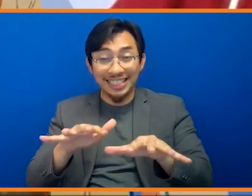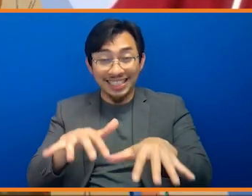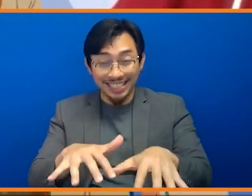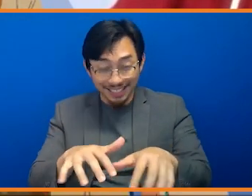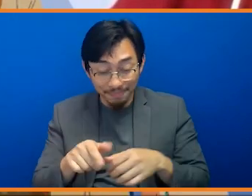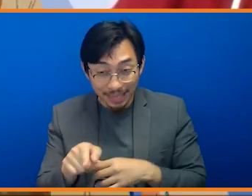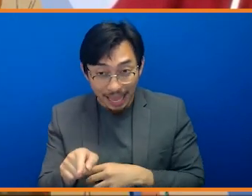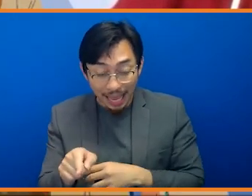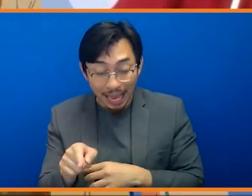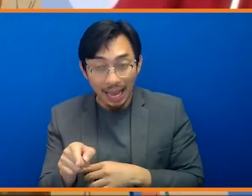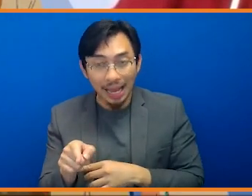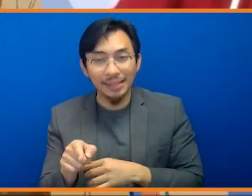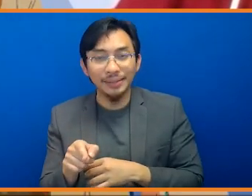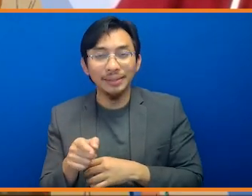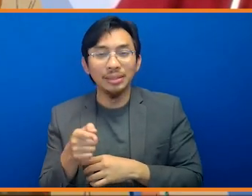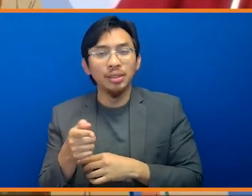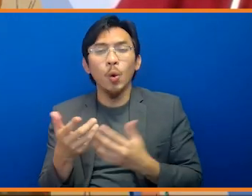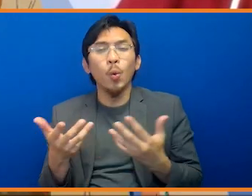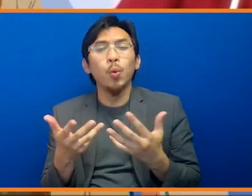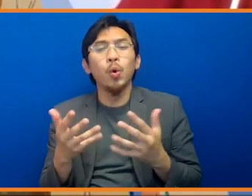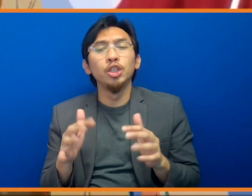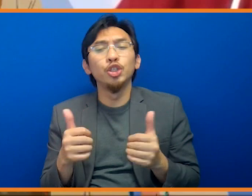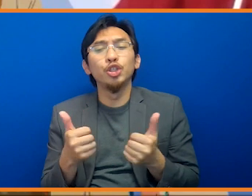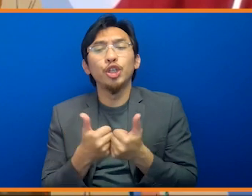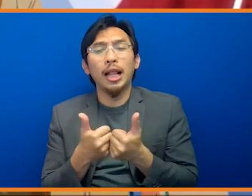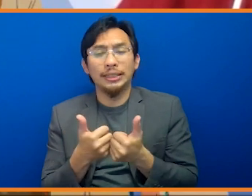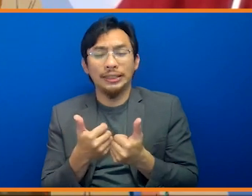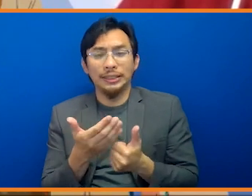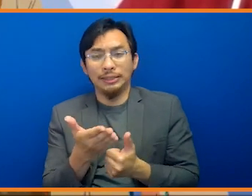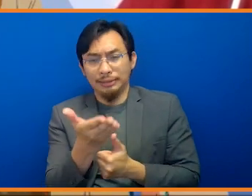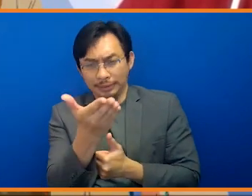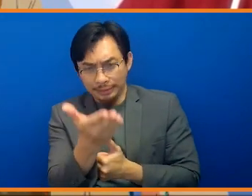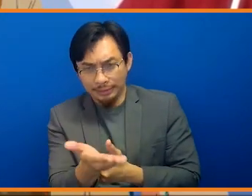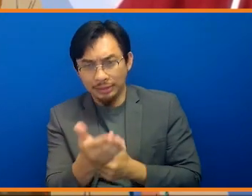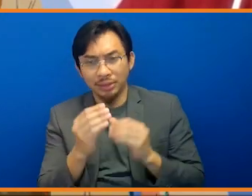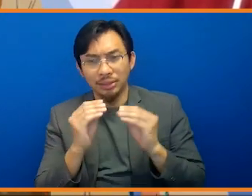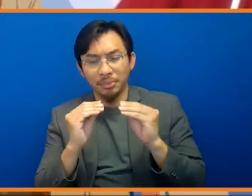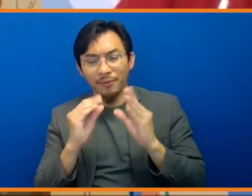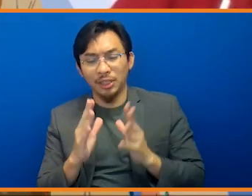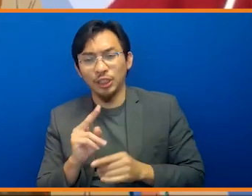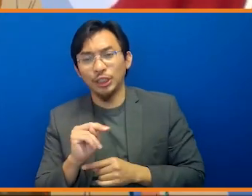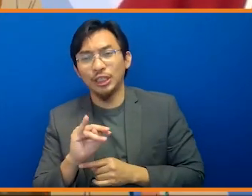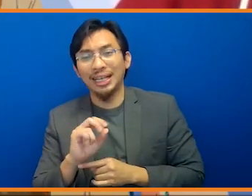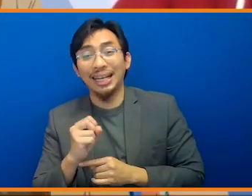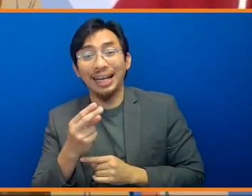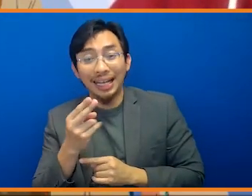uh, what the challenges that Prof. Nishi